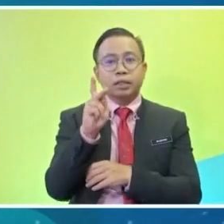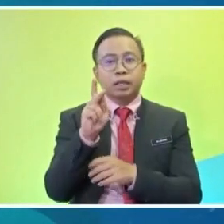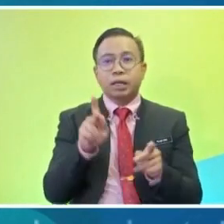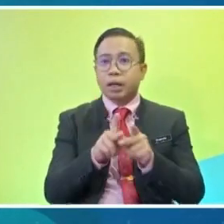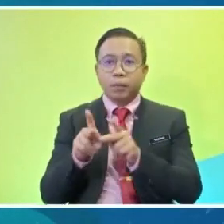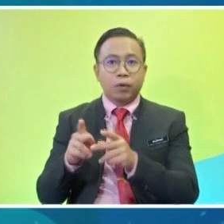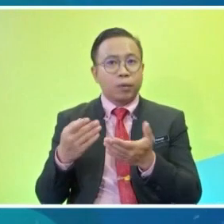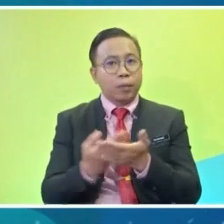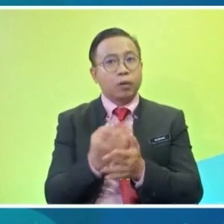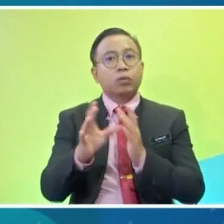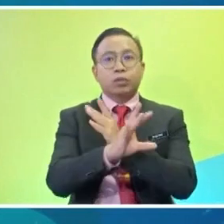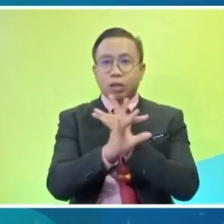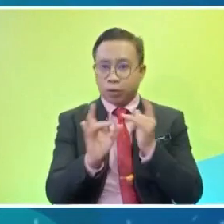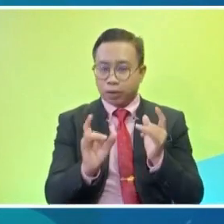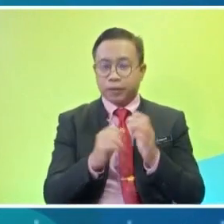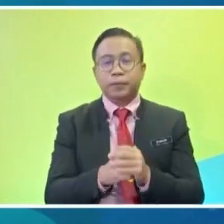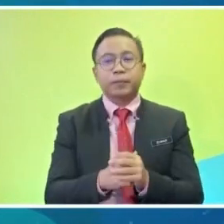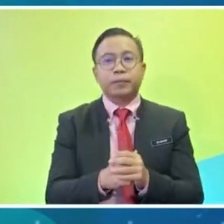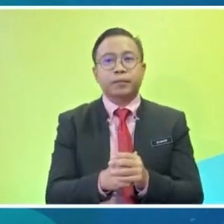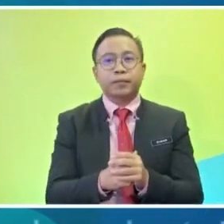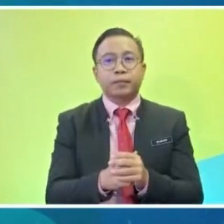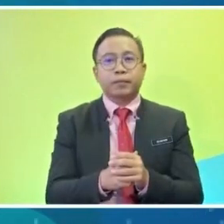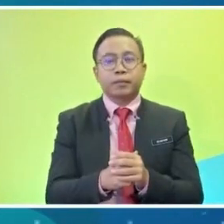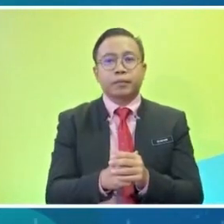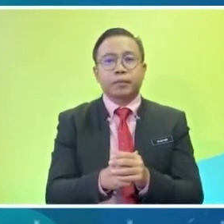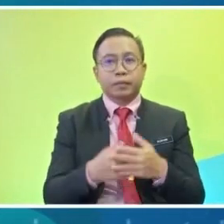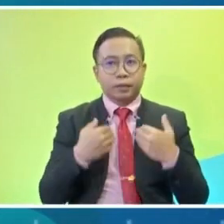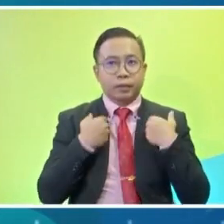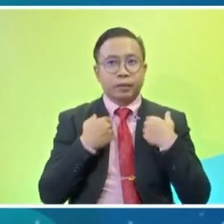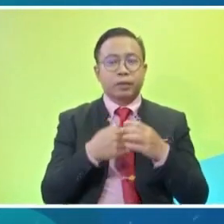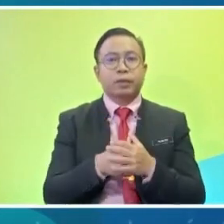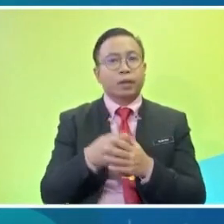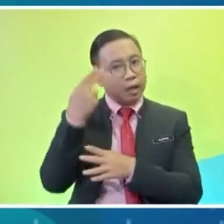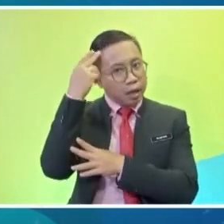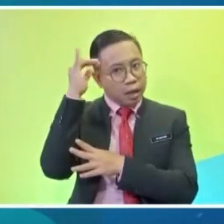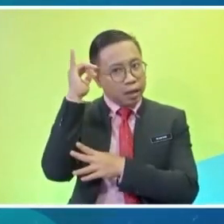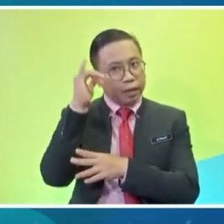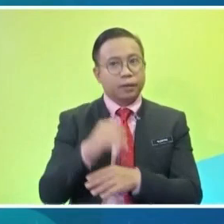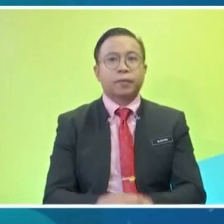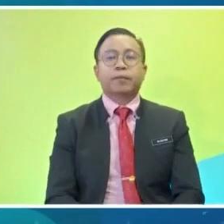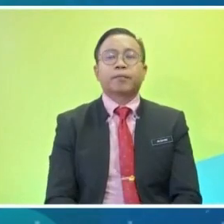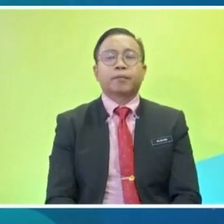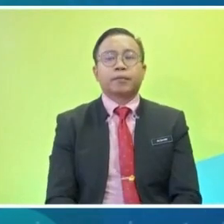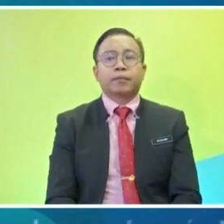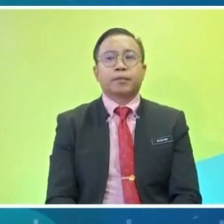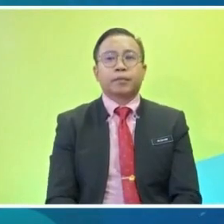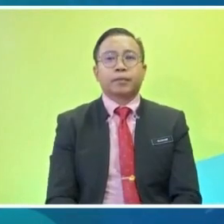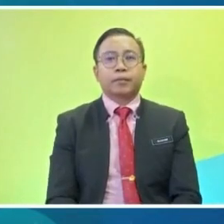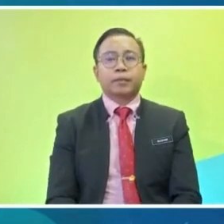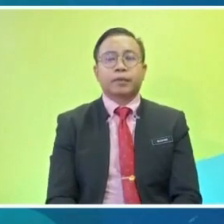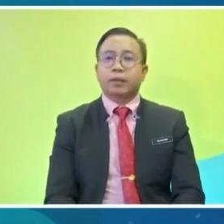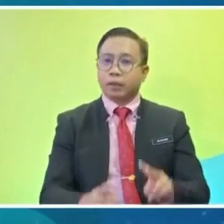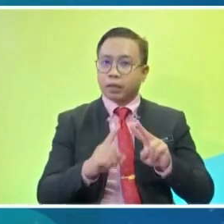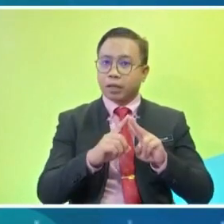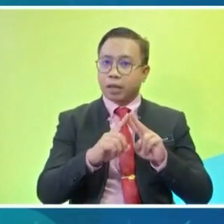So first, we have Anselm Ziv Xavier, anak Alexander. Hi, Anselm! Hi, Anselm! Alright,